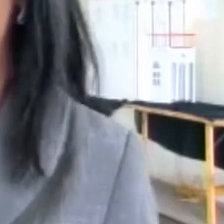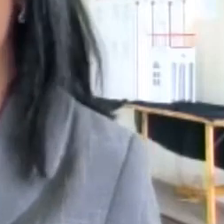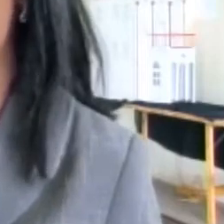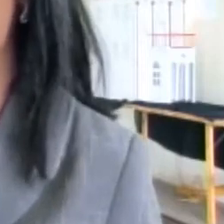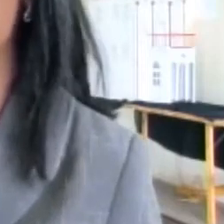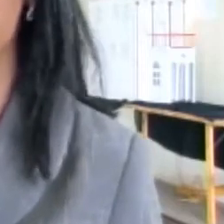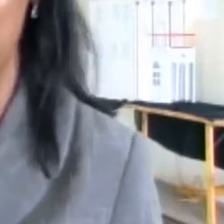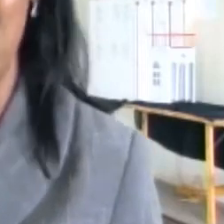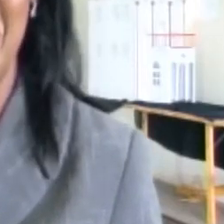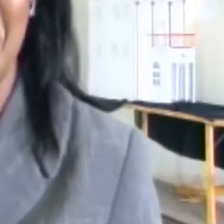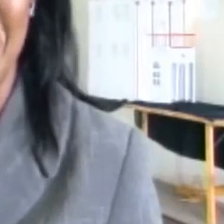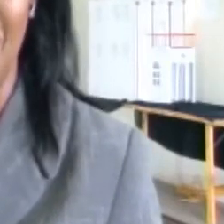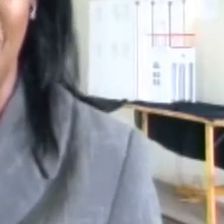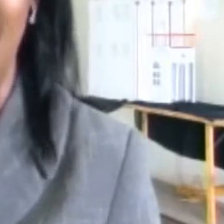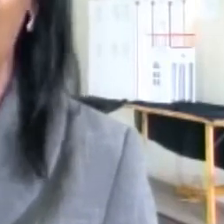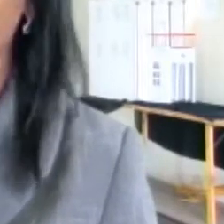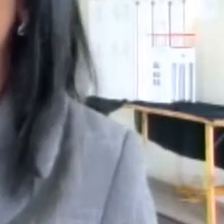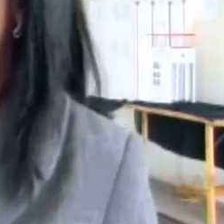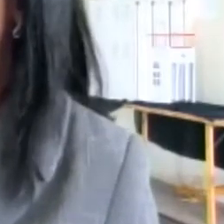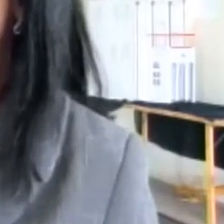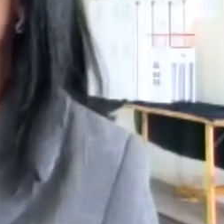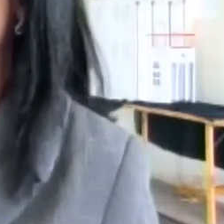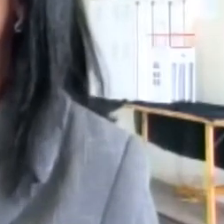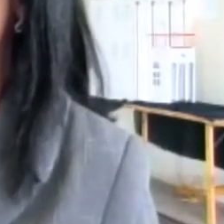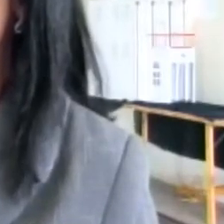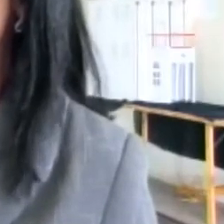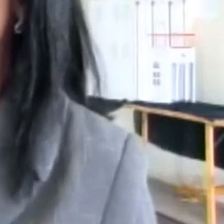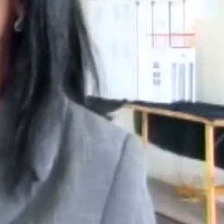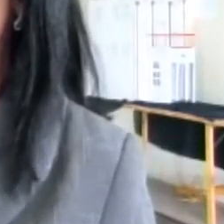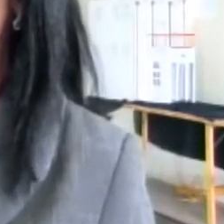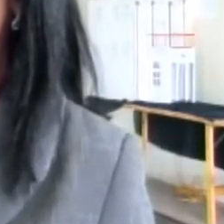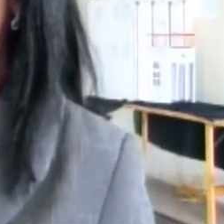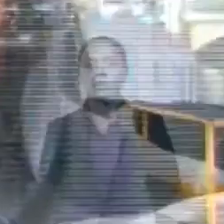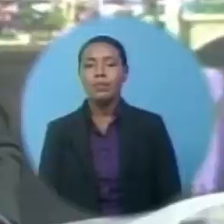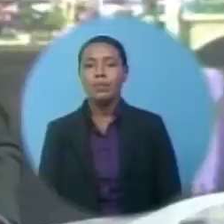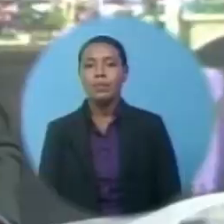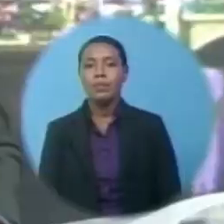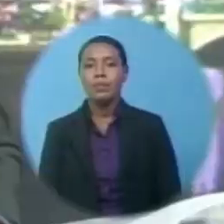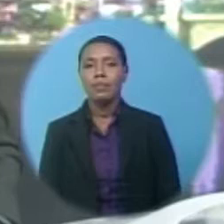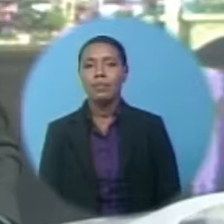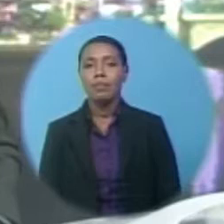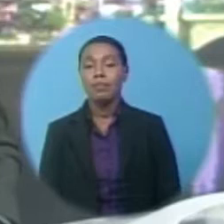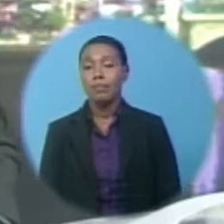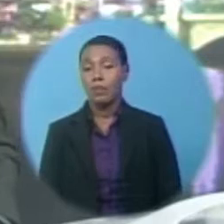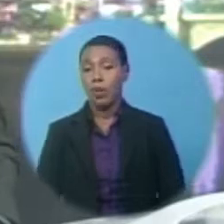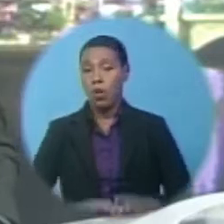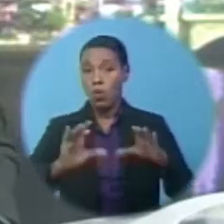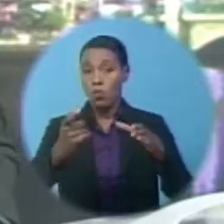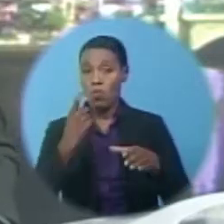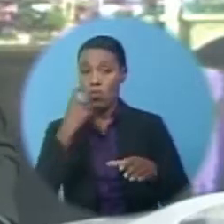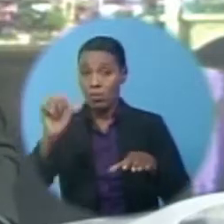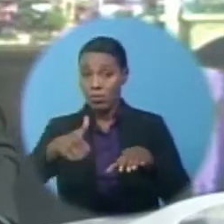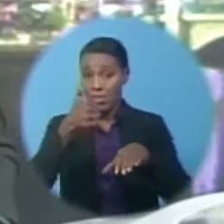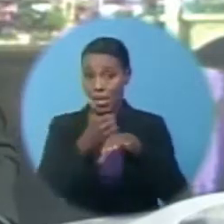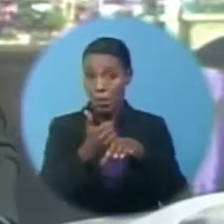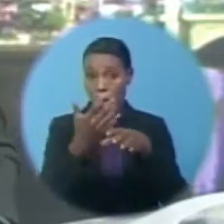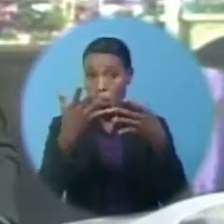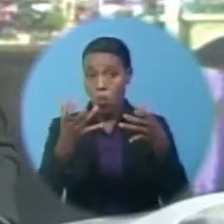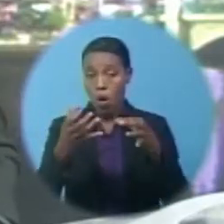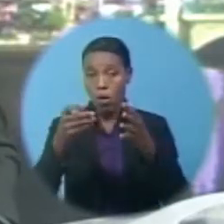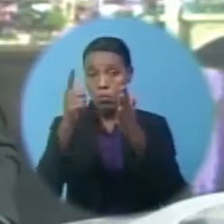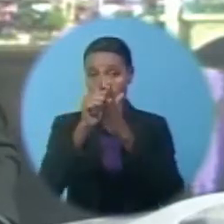won't speak about those. He'll bring them to the media himself. That would help with backlog as well. A recently formed group wants action taken